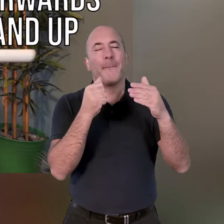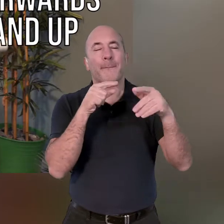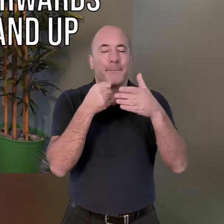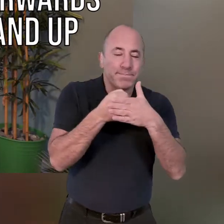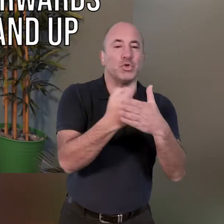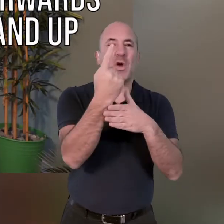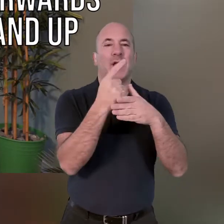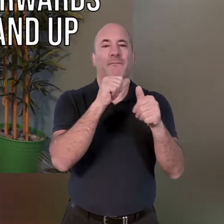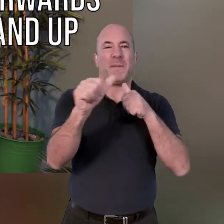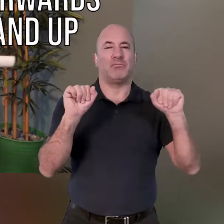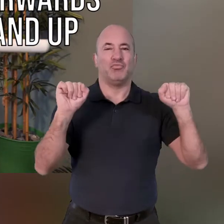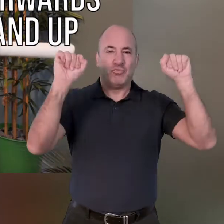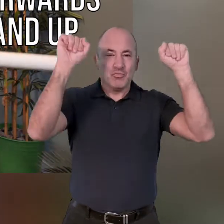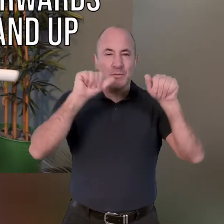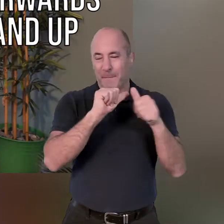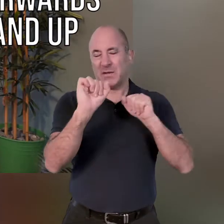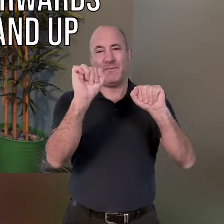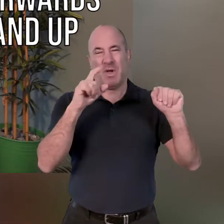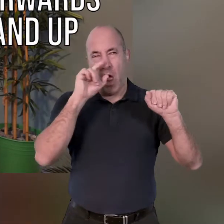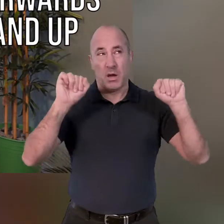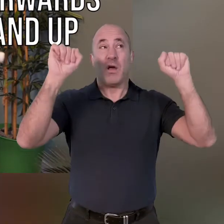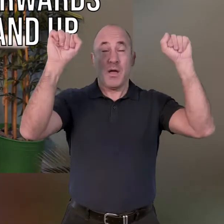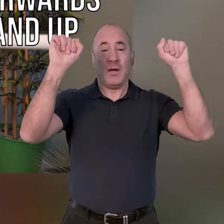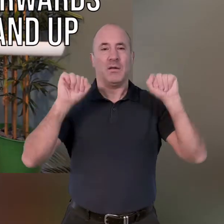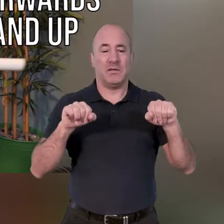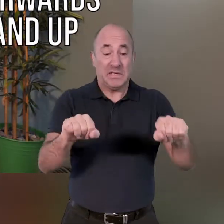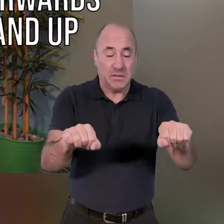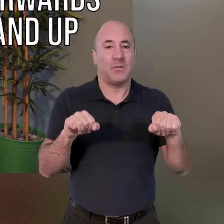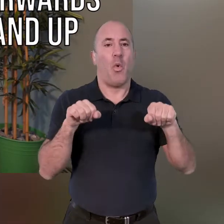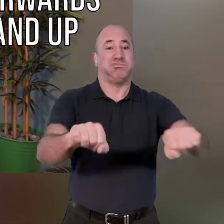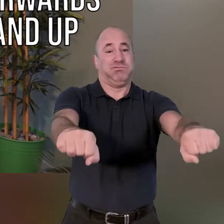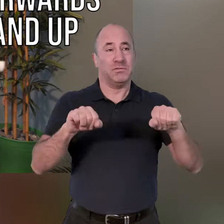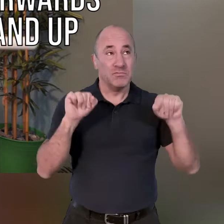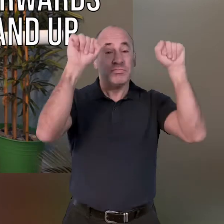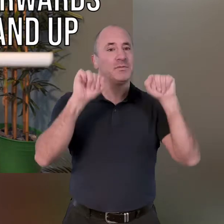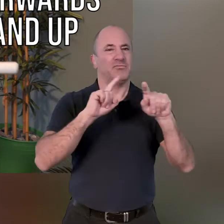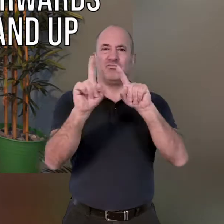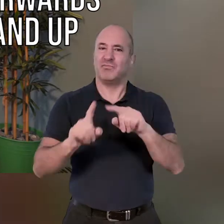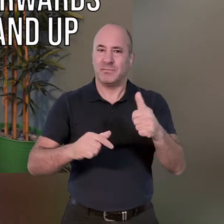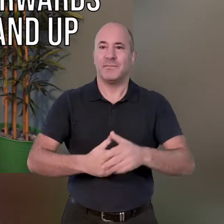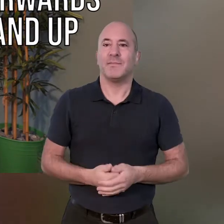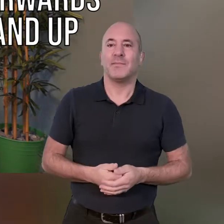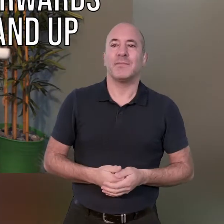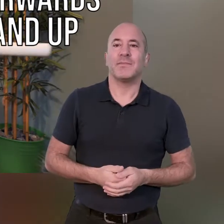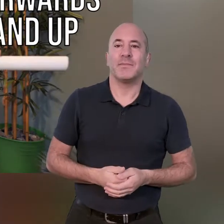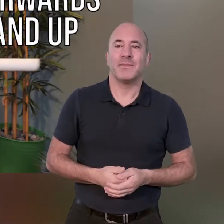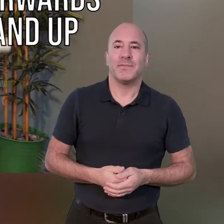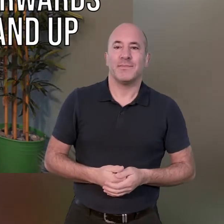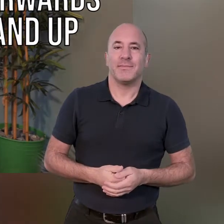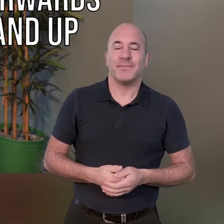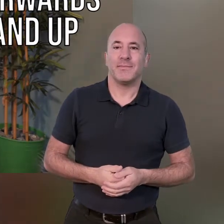about getting all the way over your head. Don't worry about getting all the way forwards. Just the best range of motion that